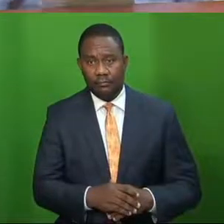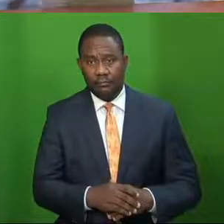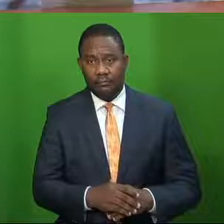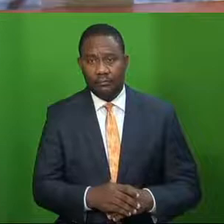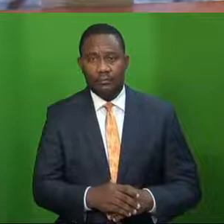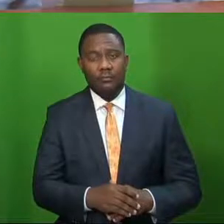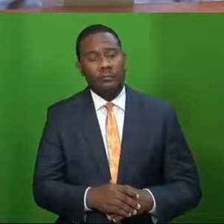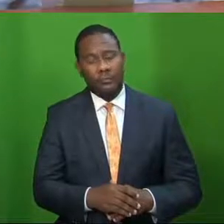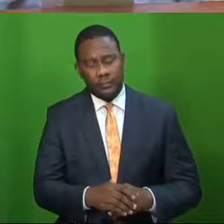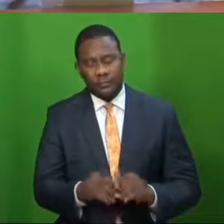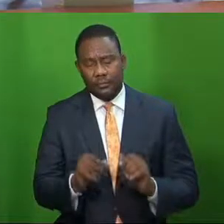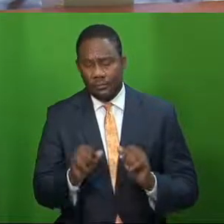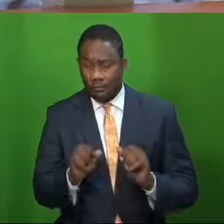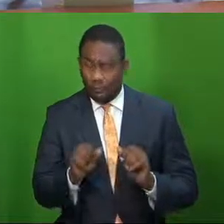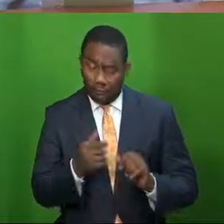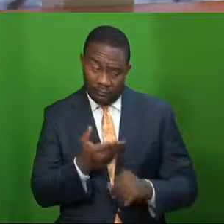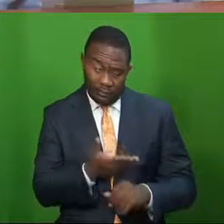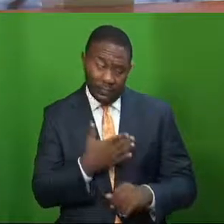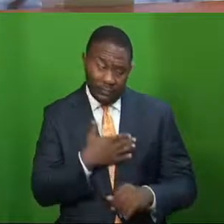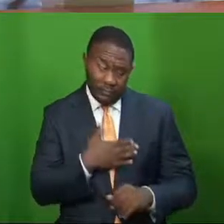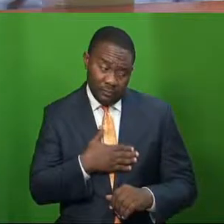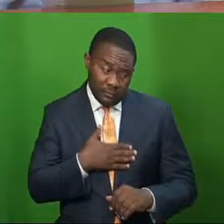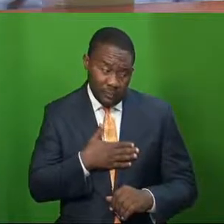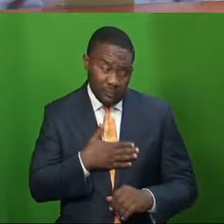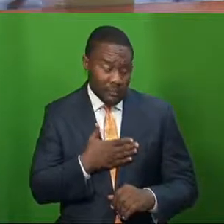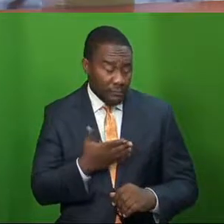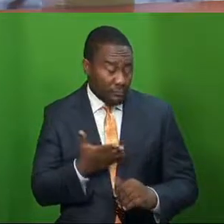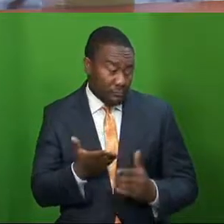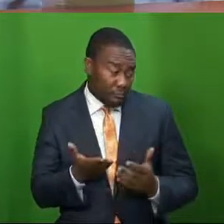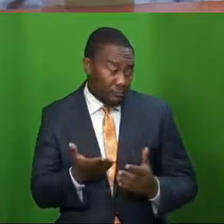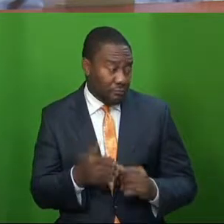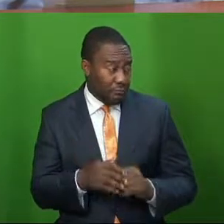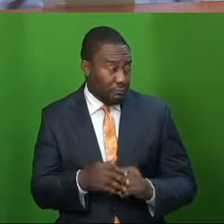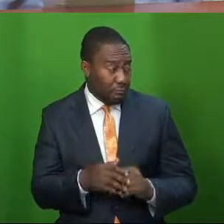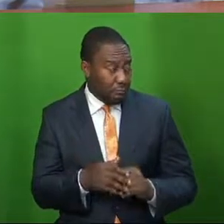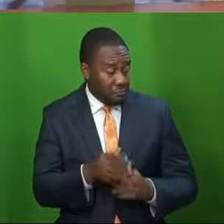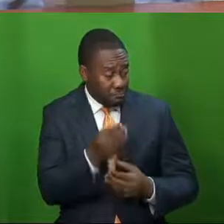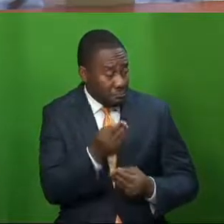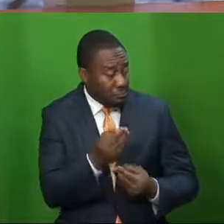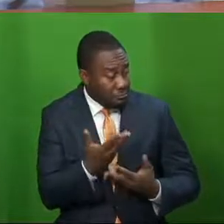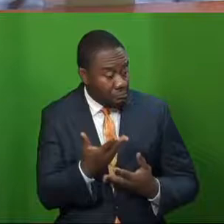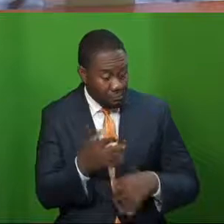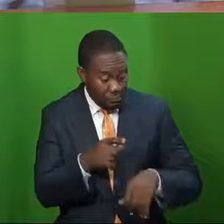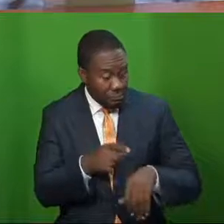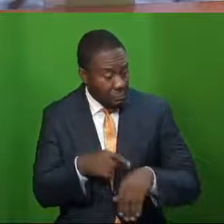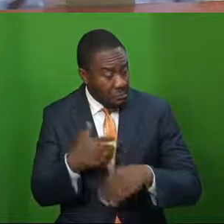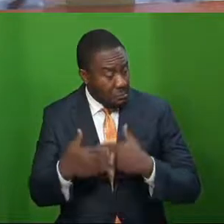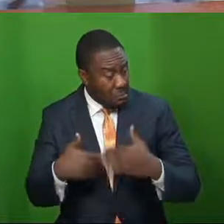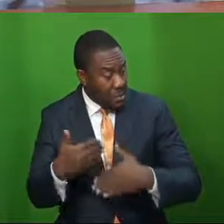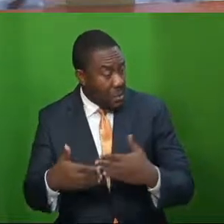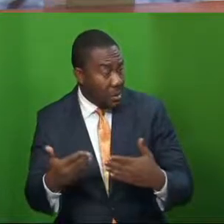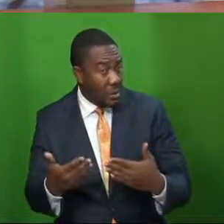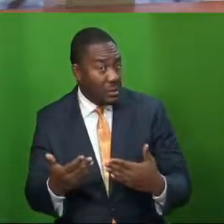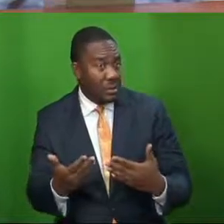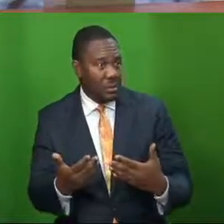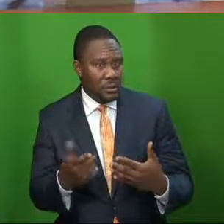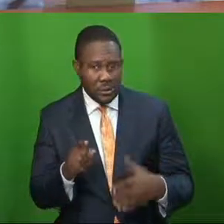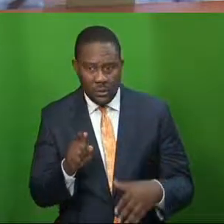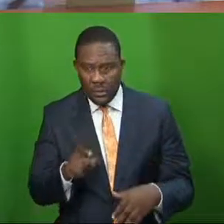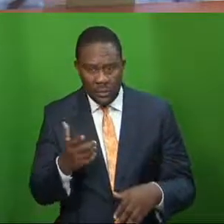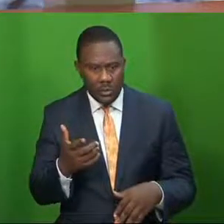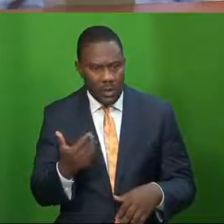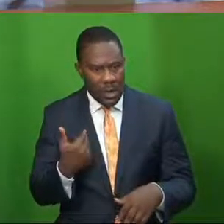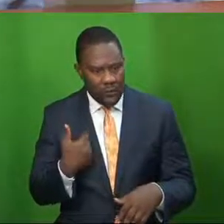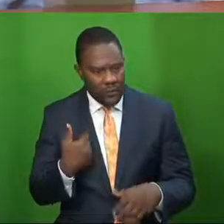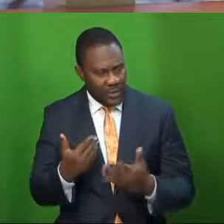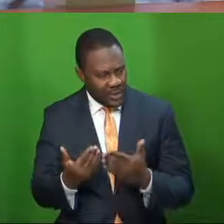Leader, let us know exactly where we are at with the processes that are expected to lead to the new standing